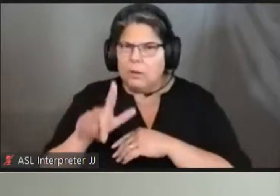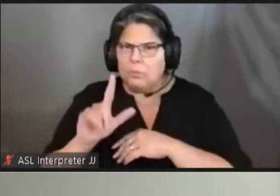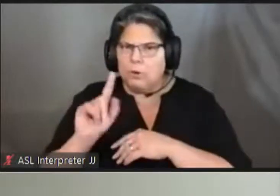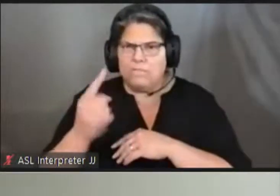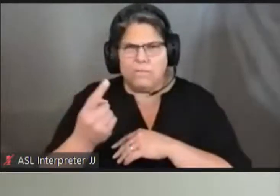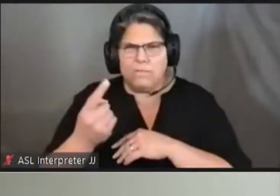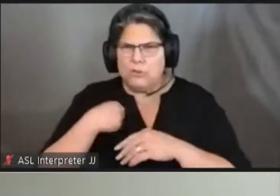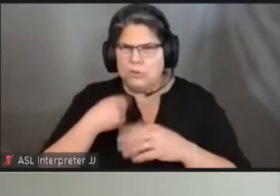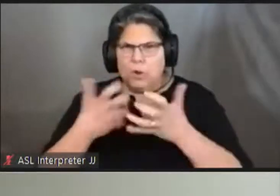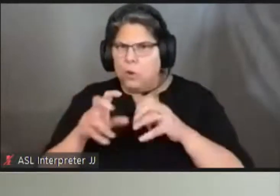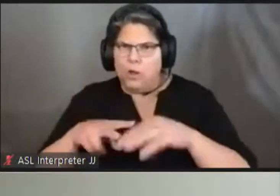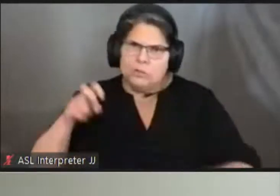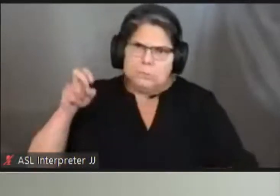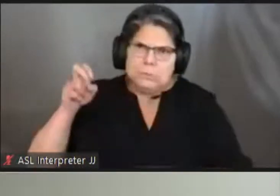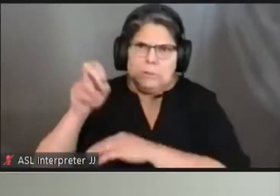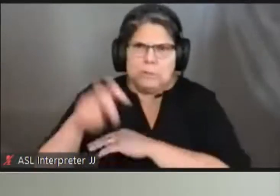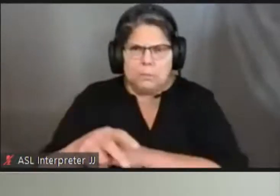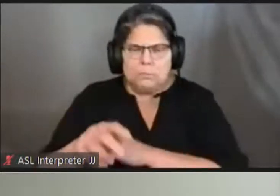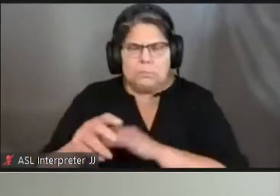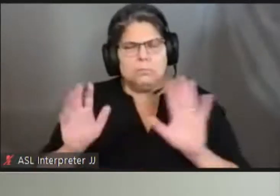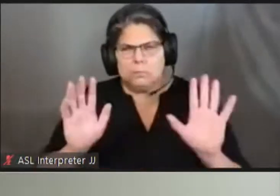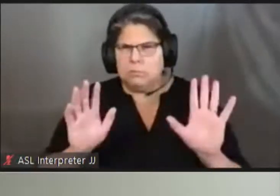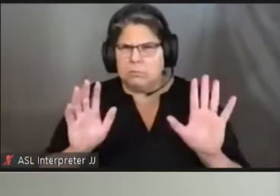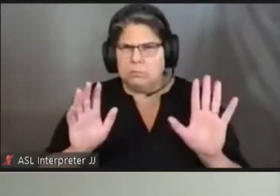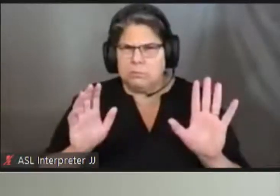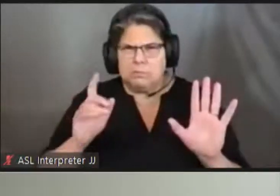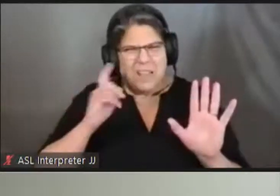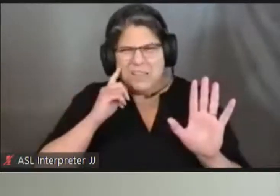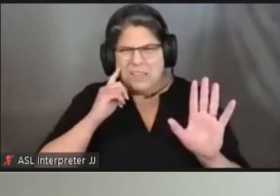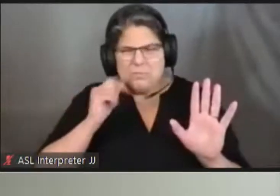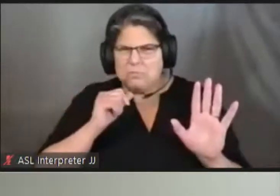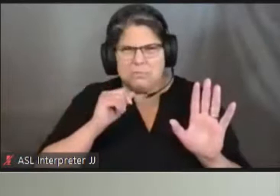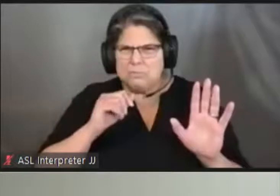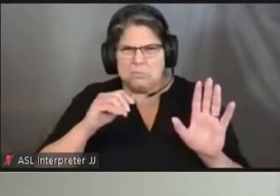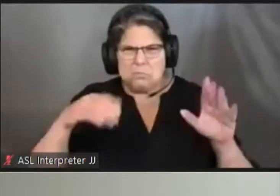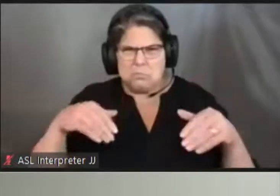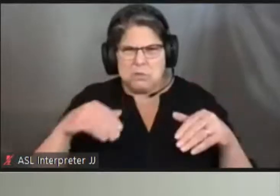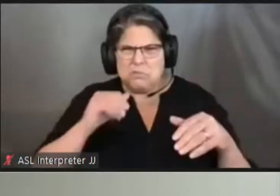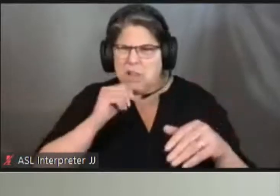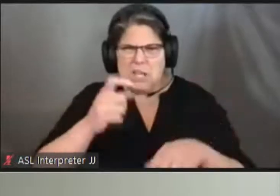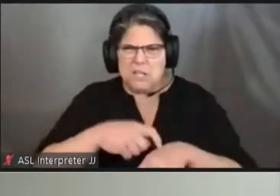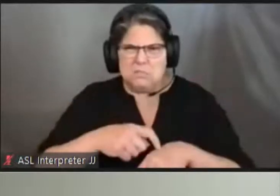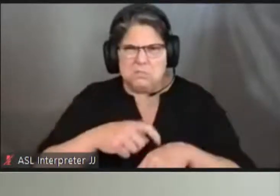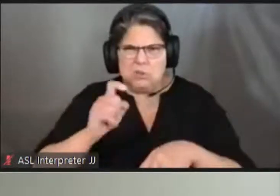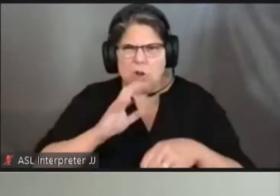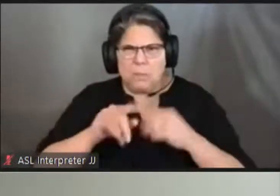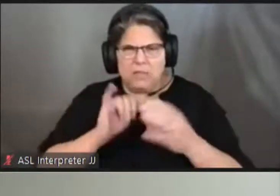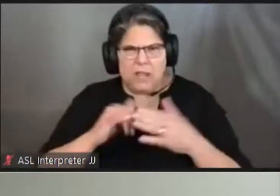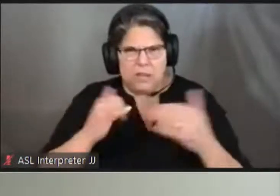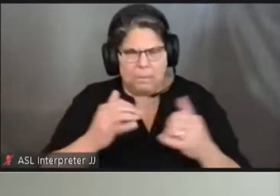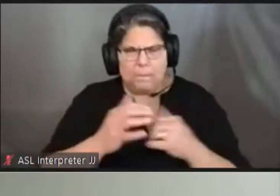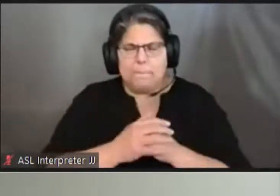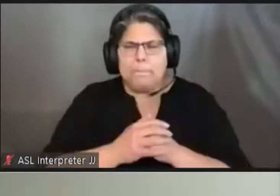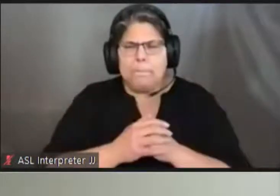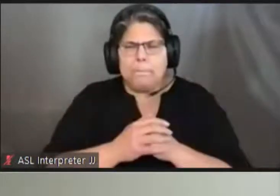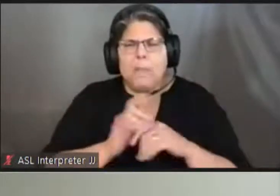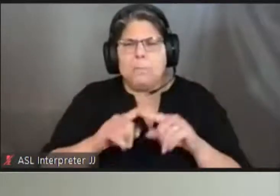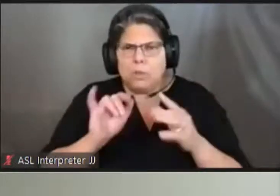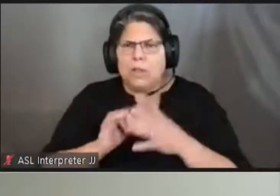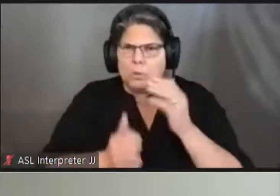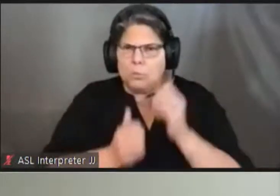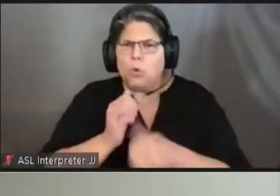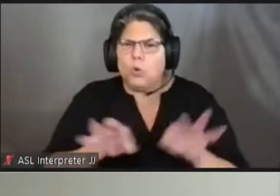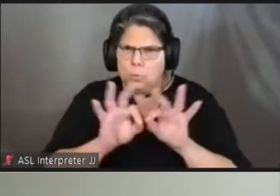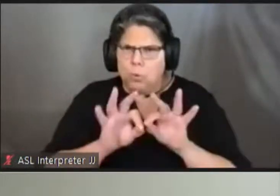that. And I don't think we need to go into that. But those are some of the main ways that we'll be